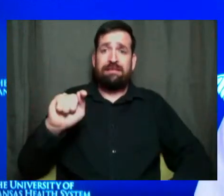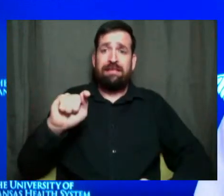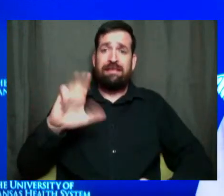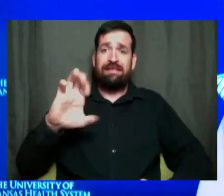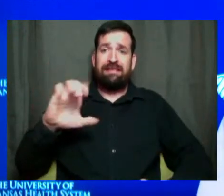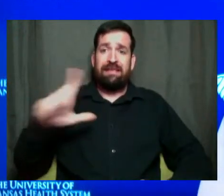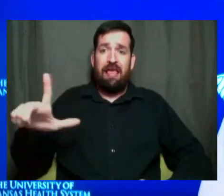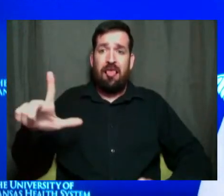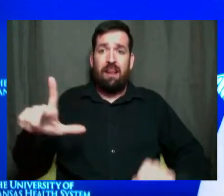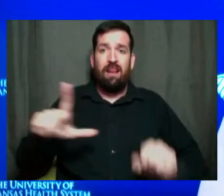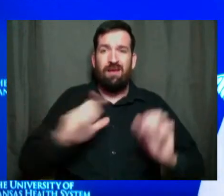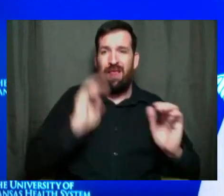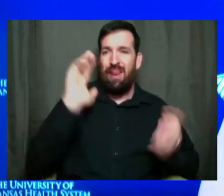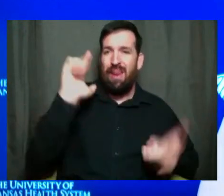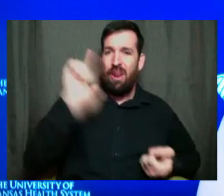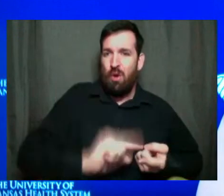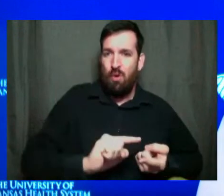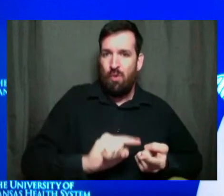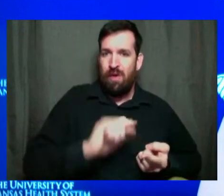low antibody levels. So,